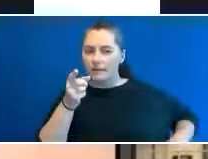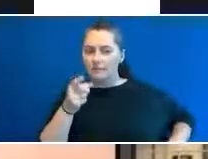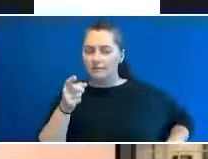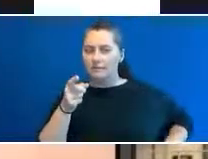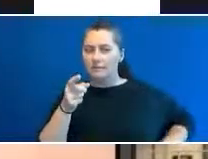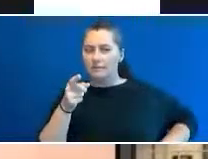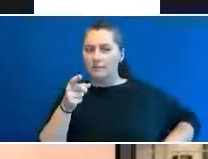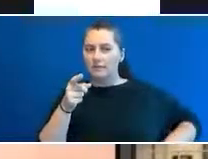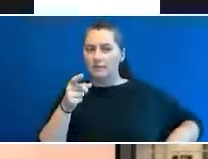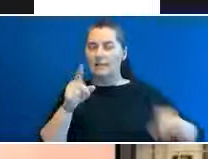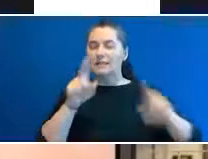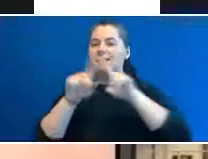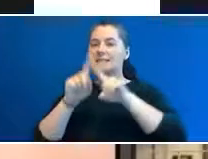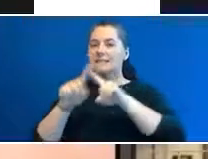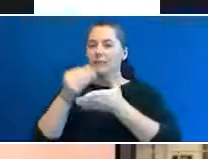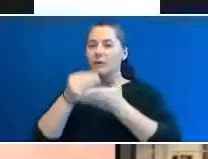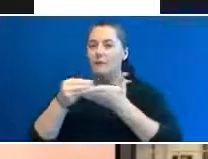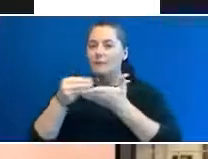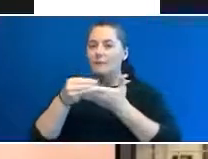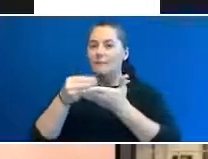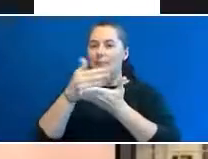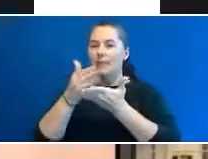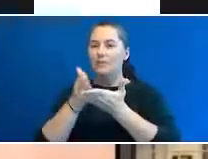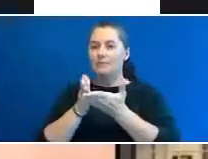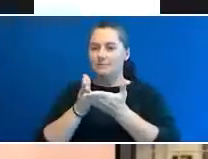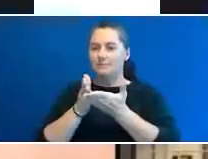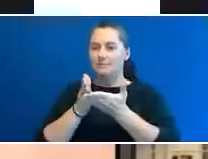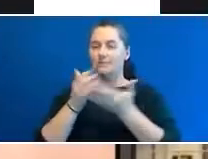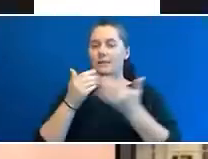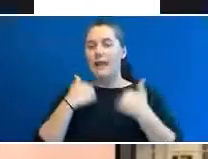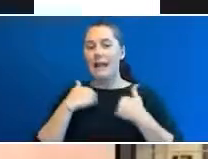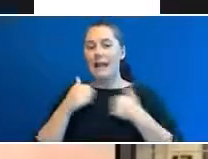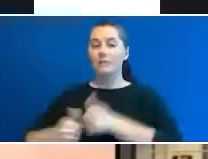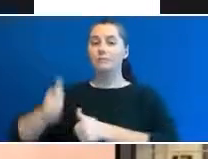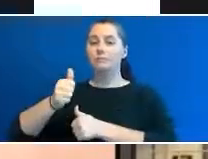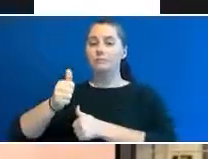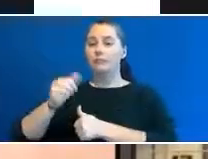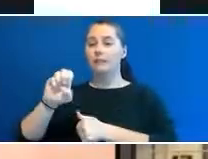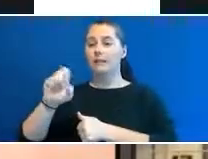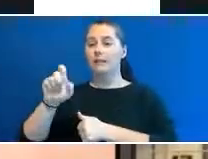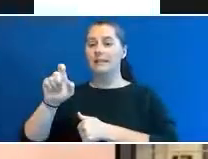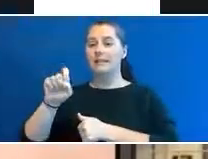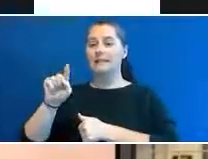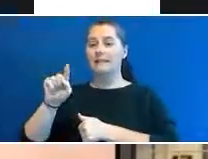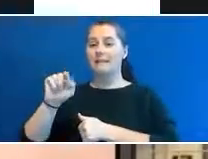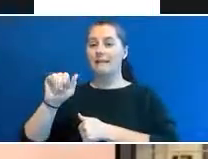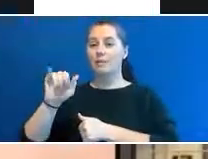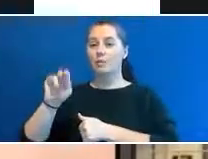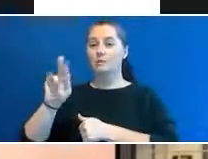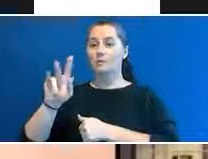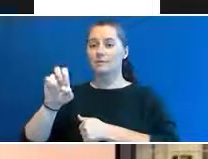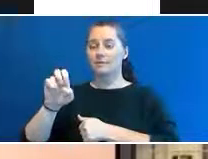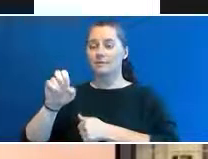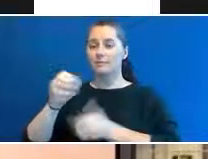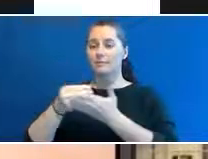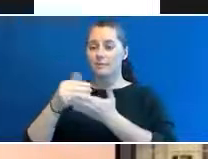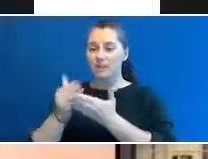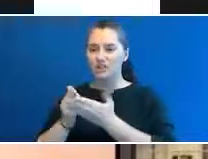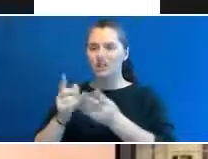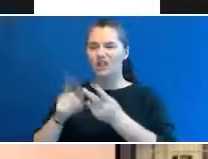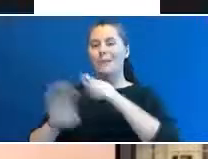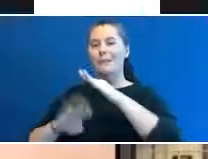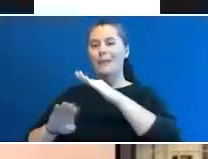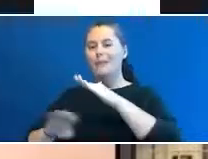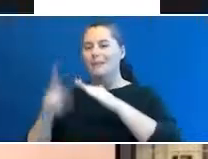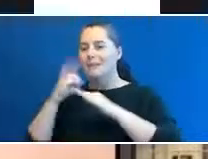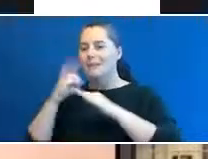different budgets. Now we have some executive budgets. We also have some just basic budgets, so for department,